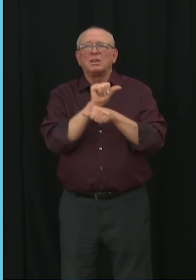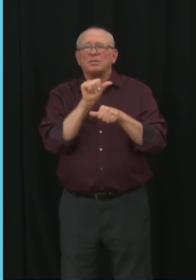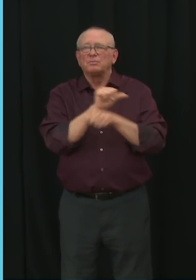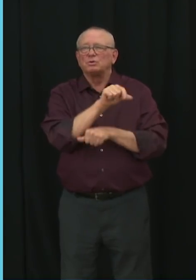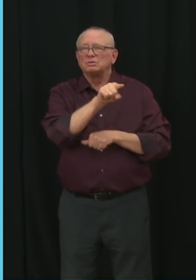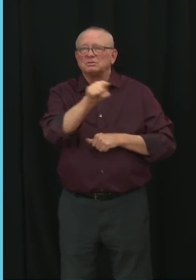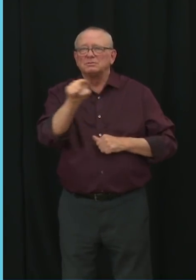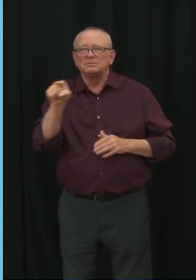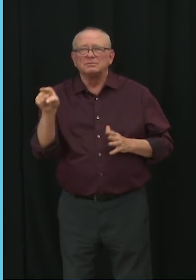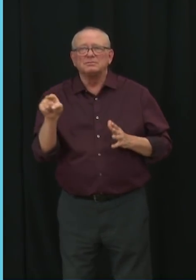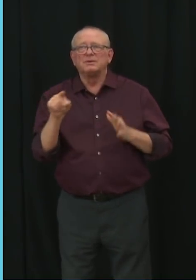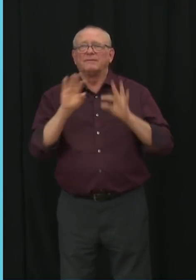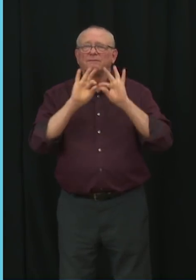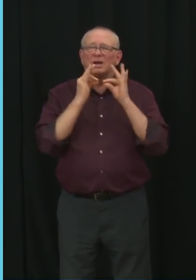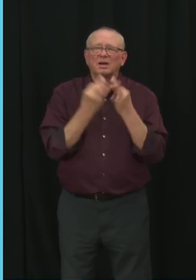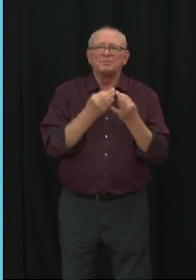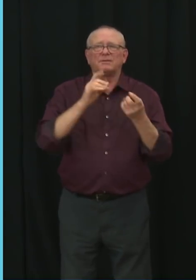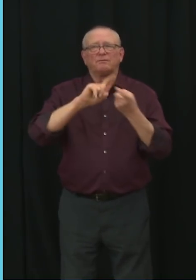them, no matter the cause.